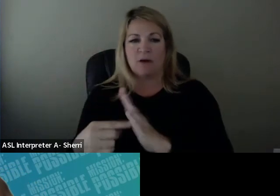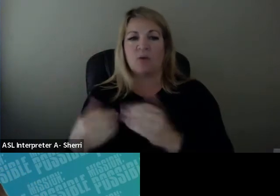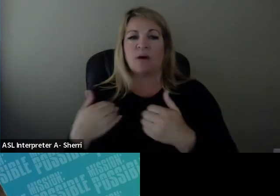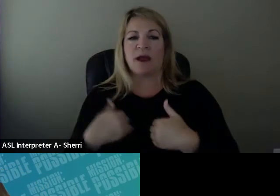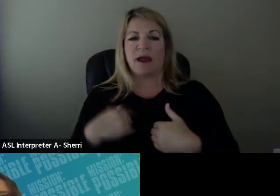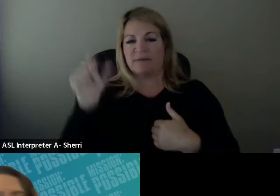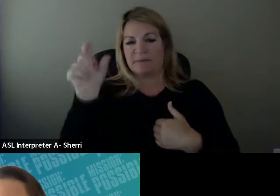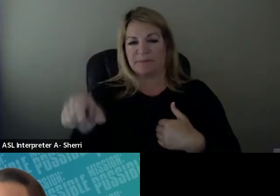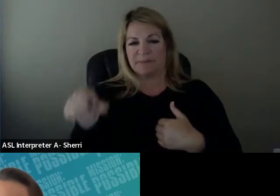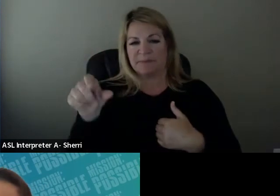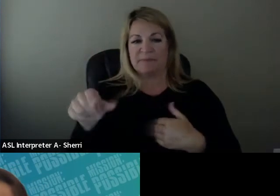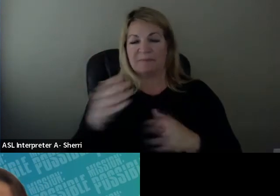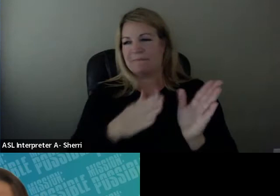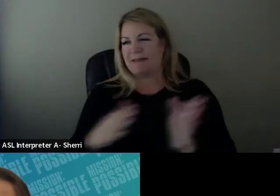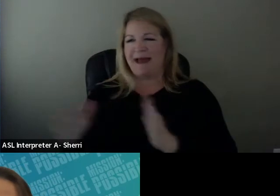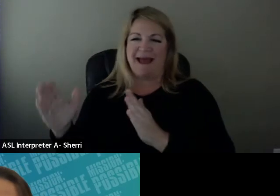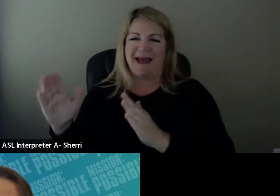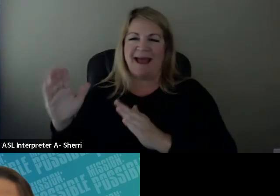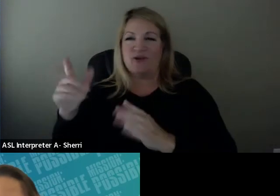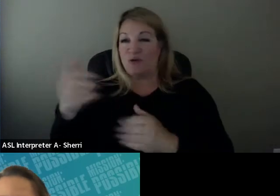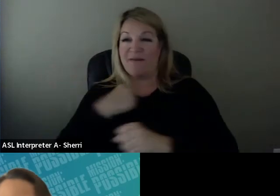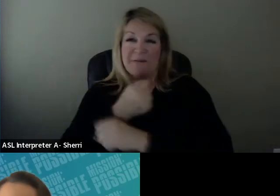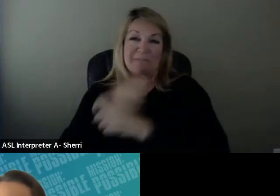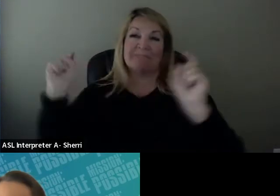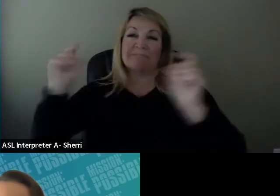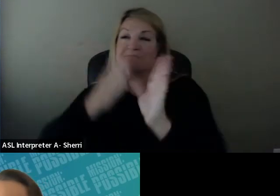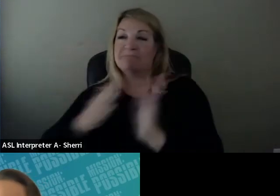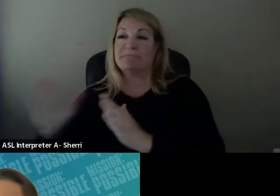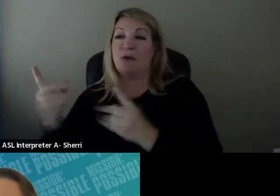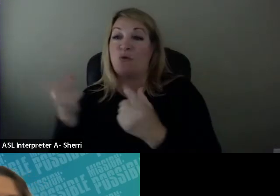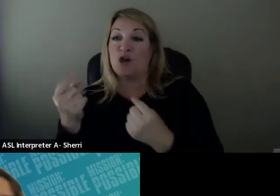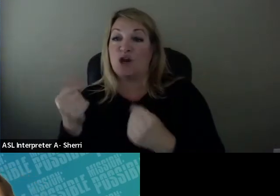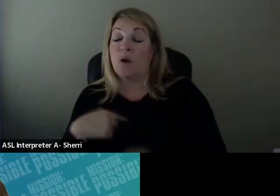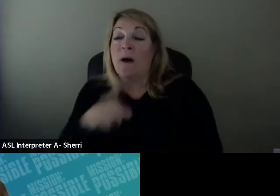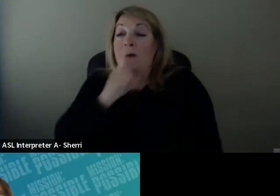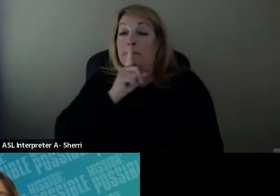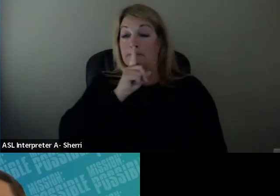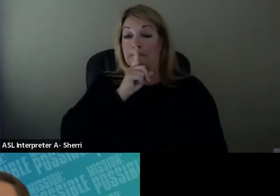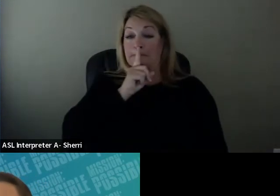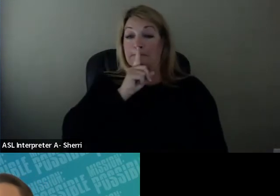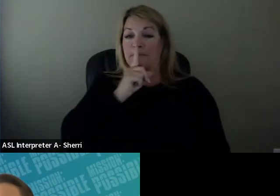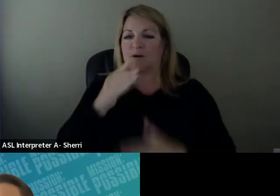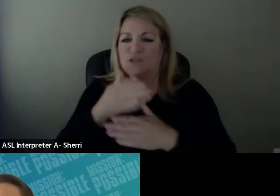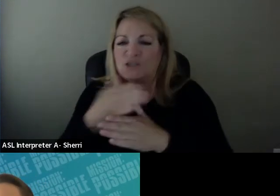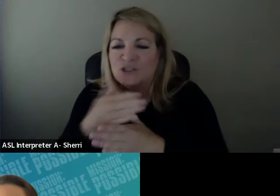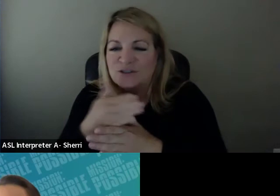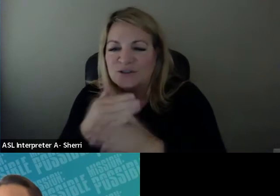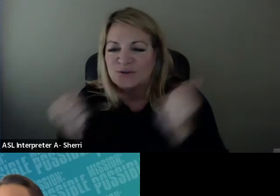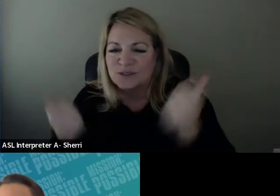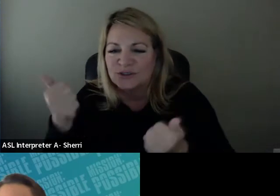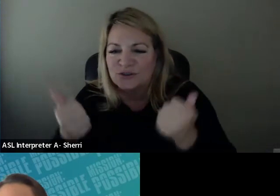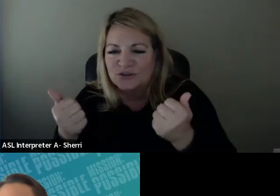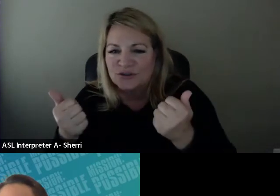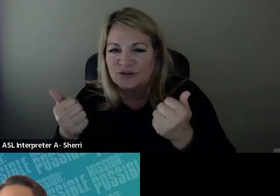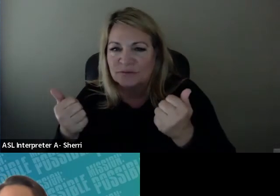right? And what do you do when you have a grand plan? Do you just keep it to yourself or share it? We share it. Right? We have to